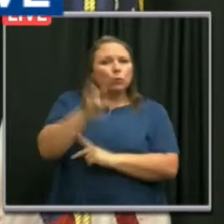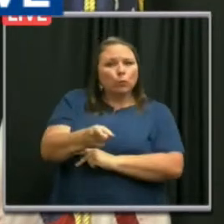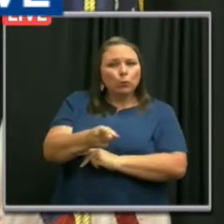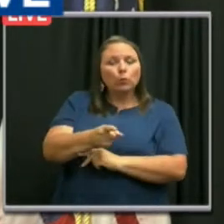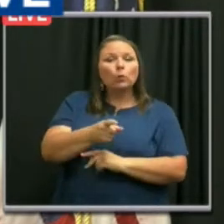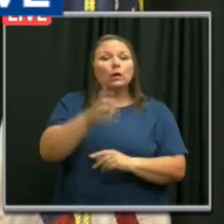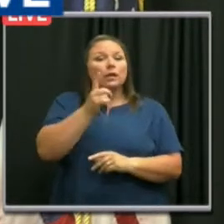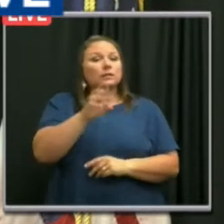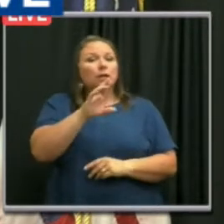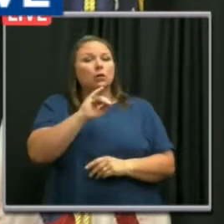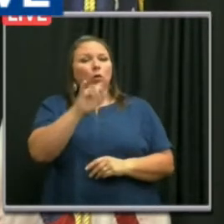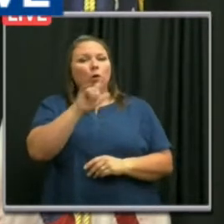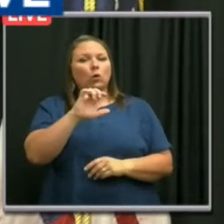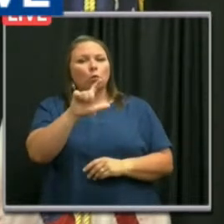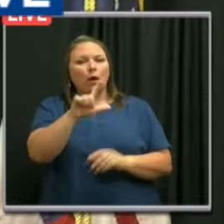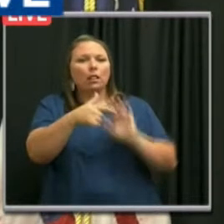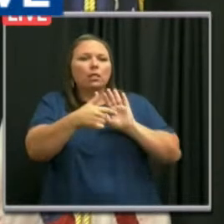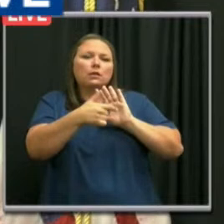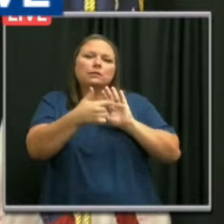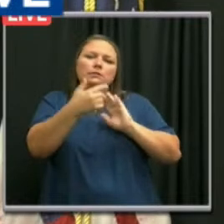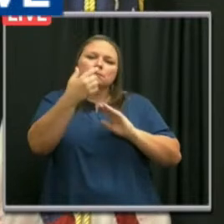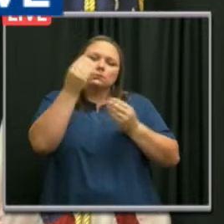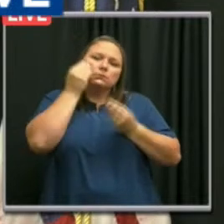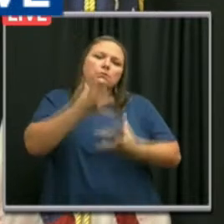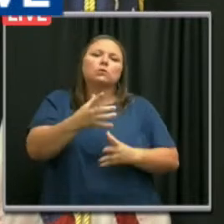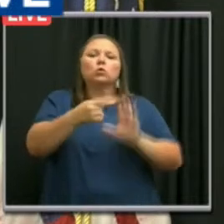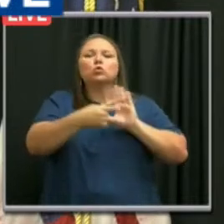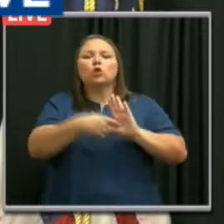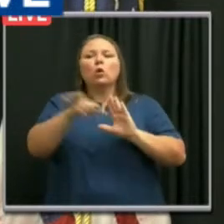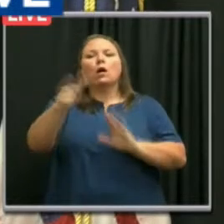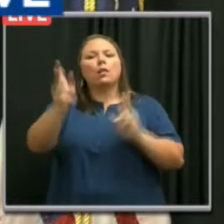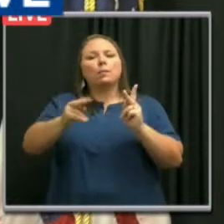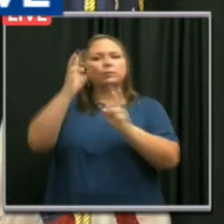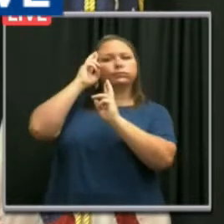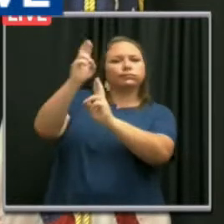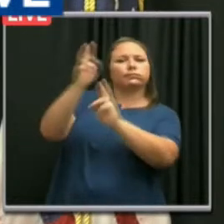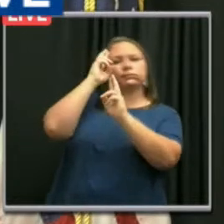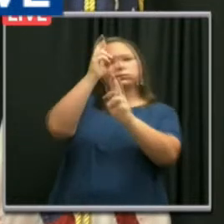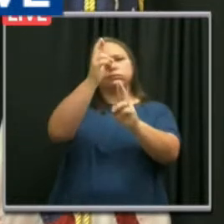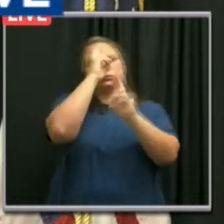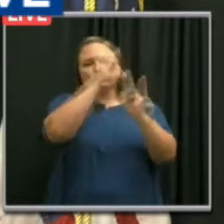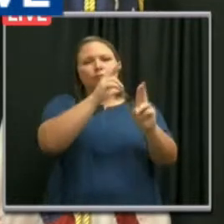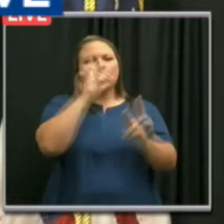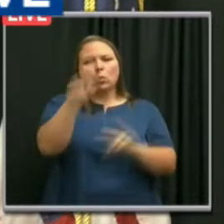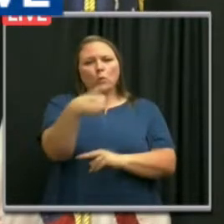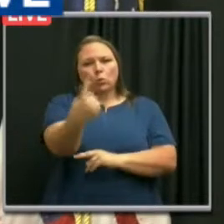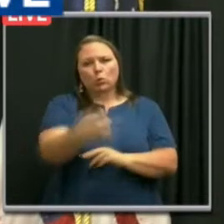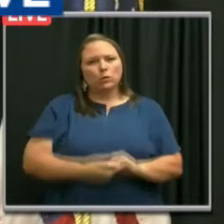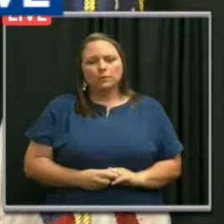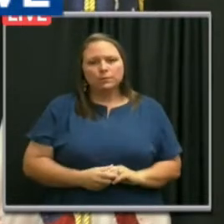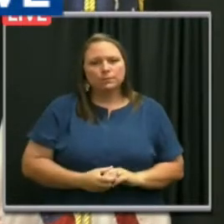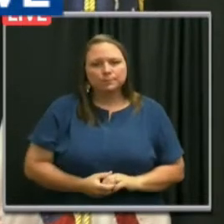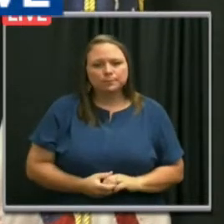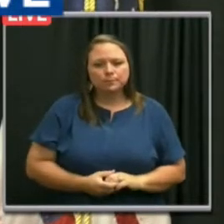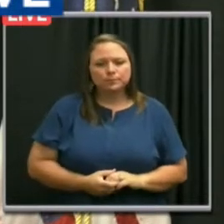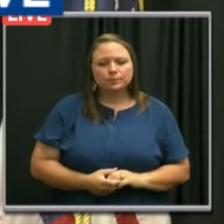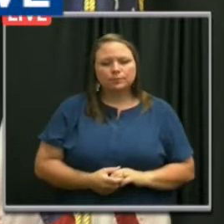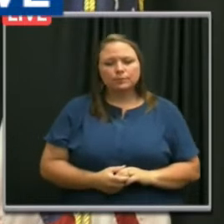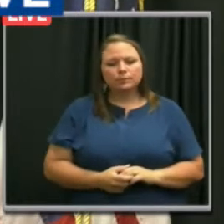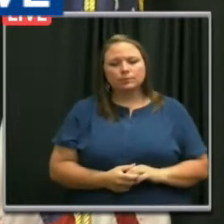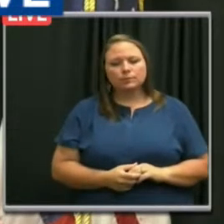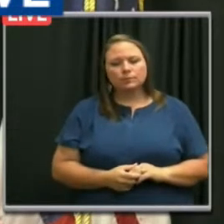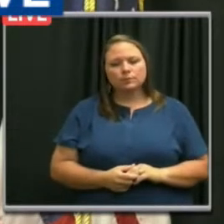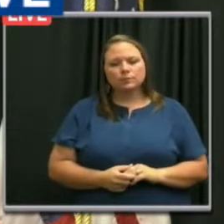Caldwell says, it's a sign of respect that you're showing others and not just for yourself. And